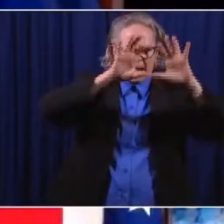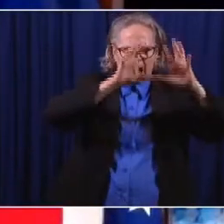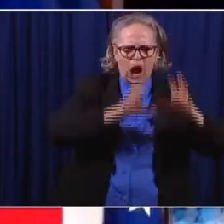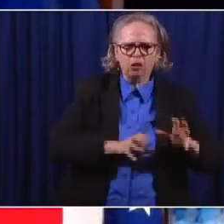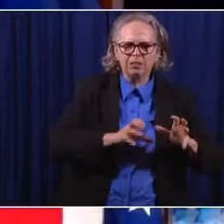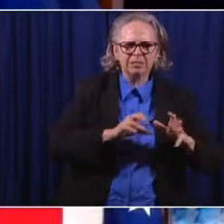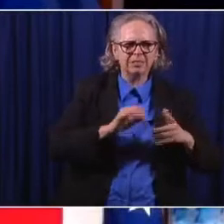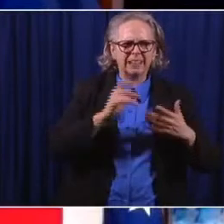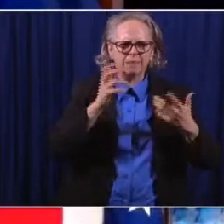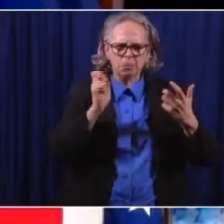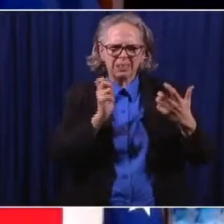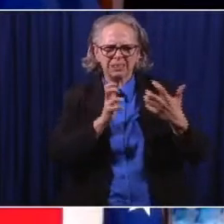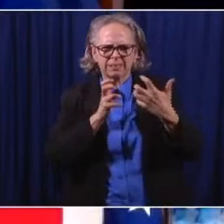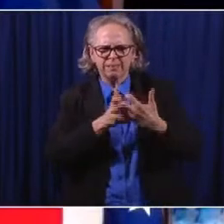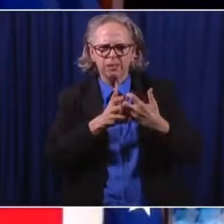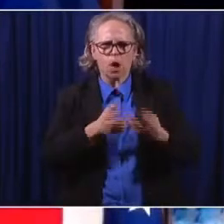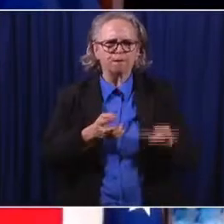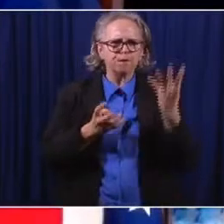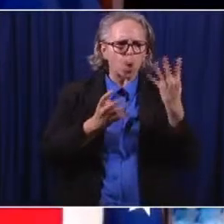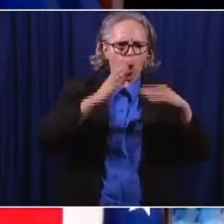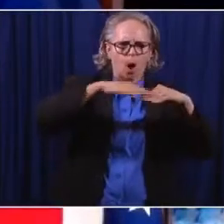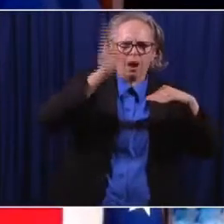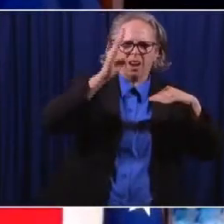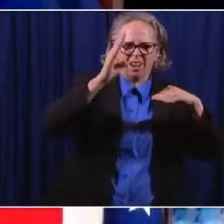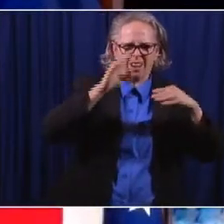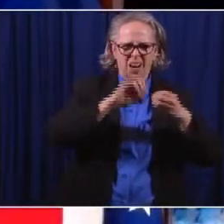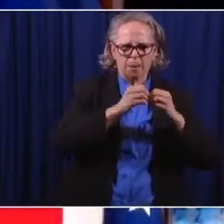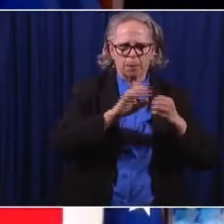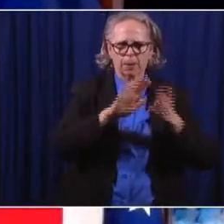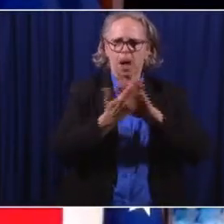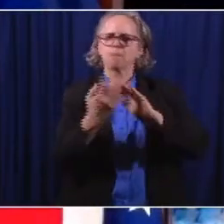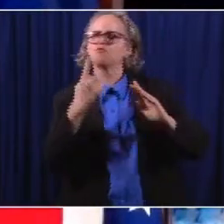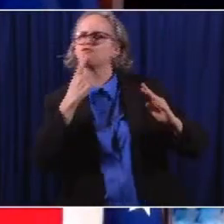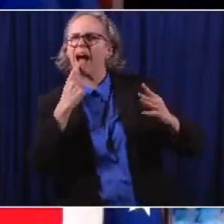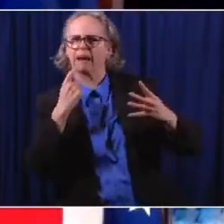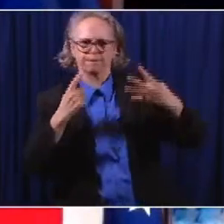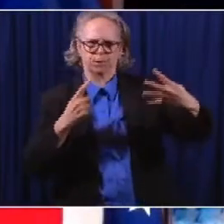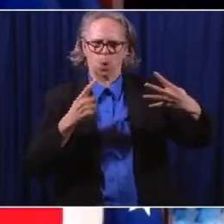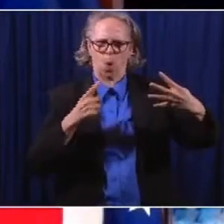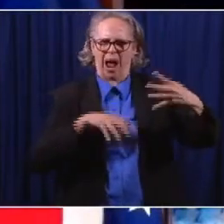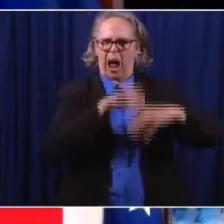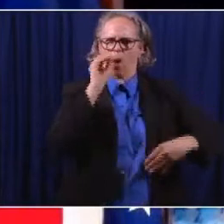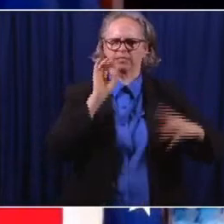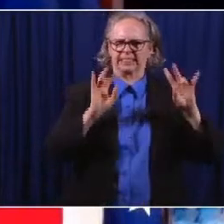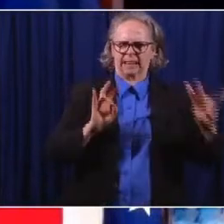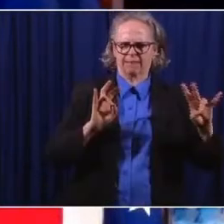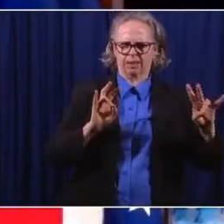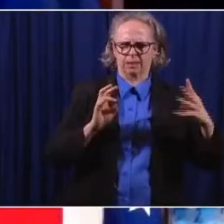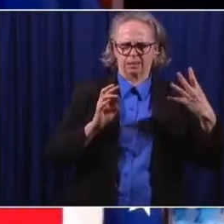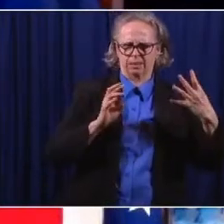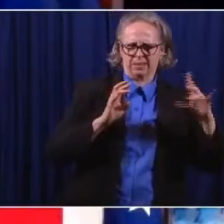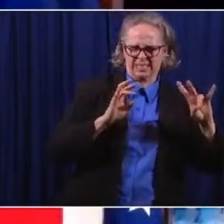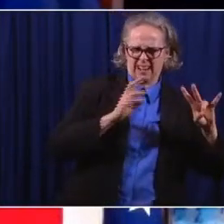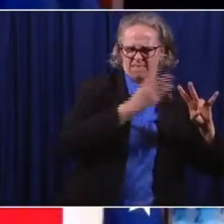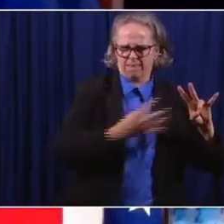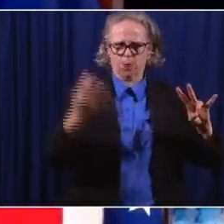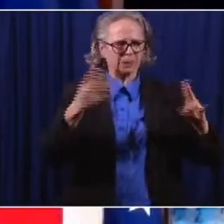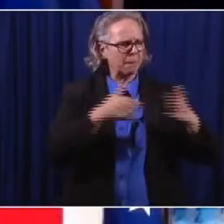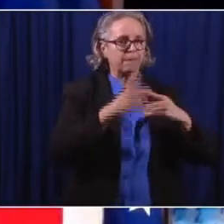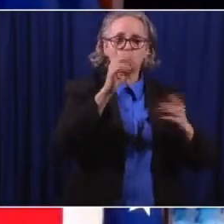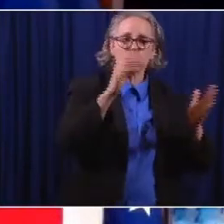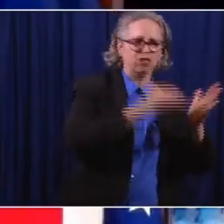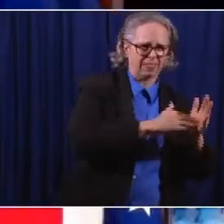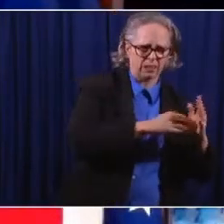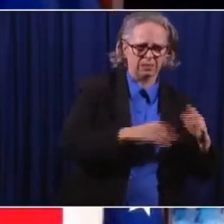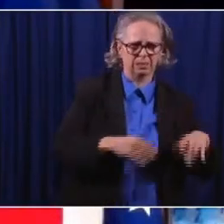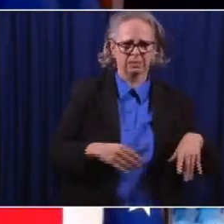4 triggers before you go red, regardless of where you are on the per capita number on the 100,000. So Franklin County does not hit